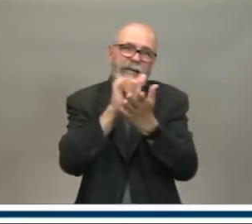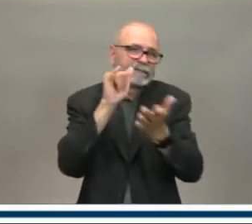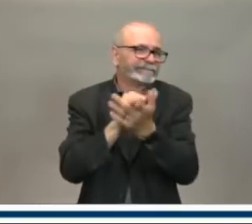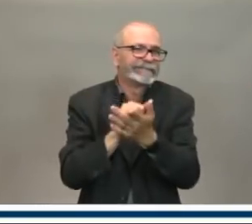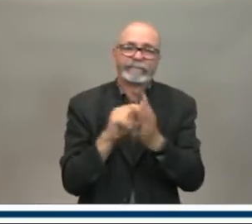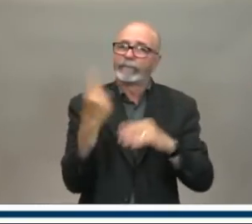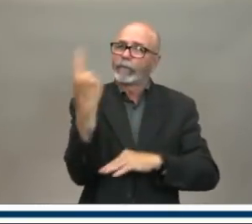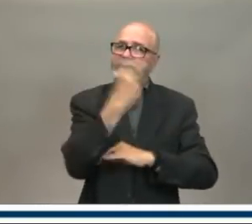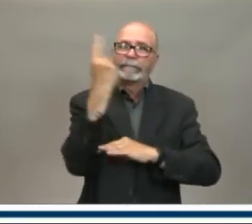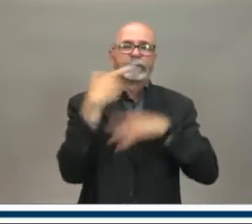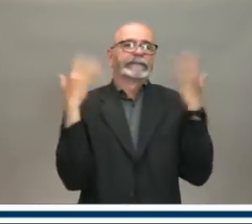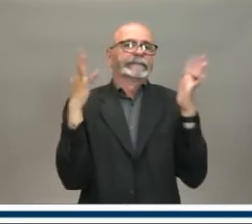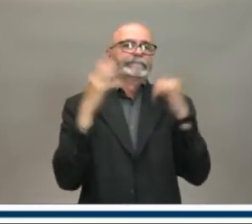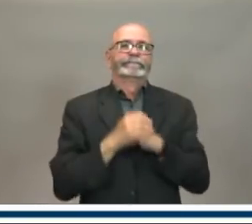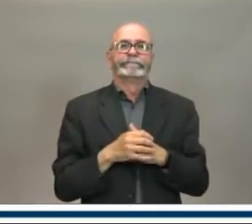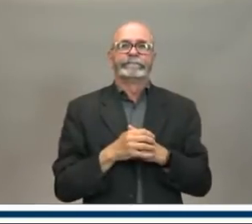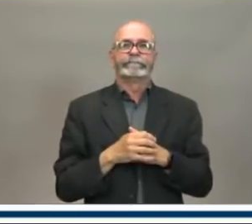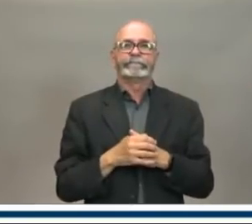thank you.